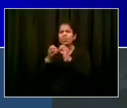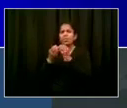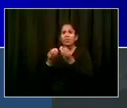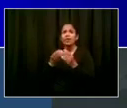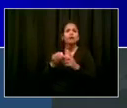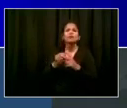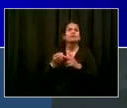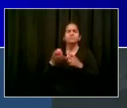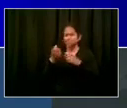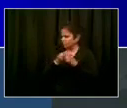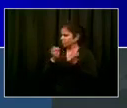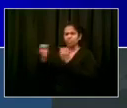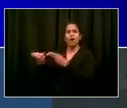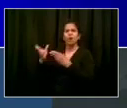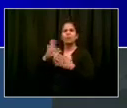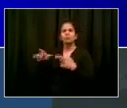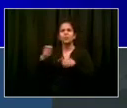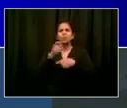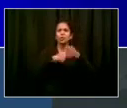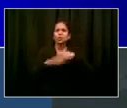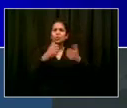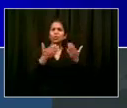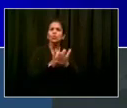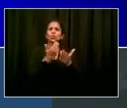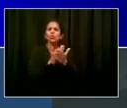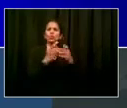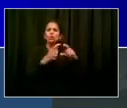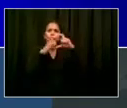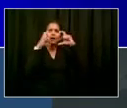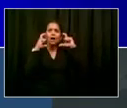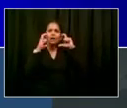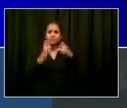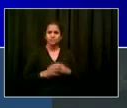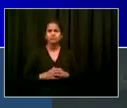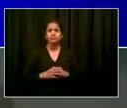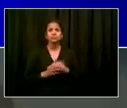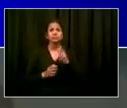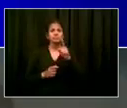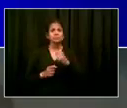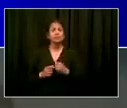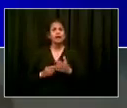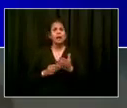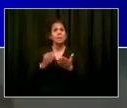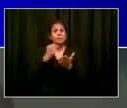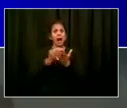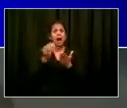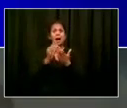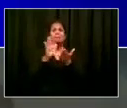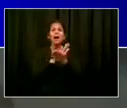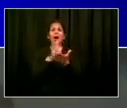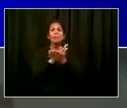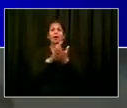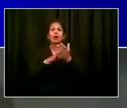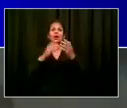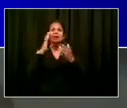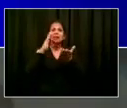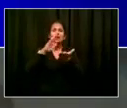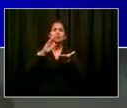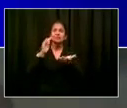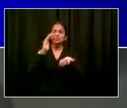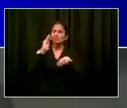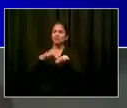those paper masks, those surgical masks, those can work for days and days, but not if they get wet or